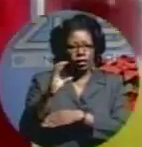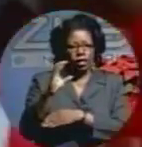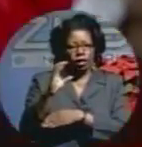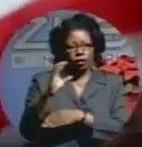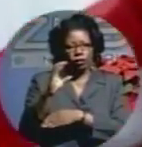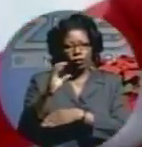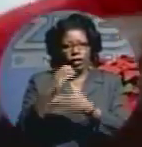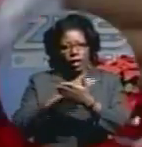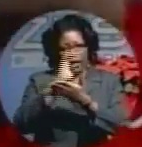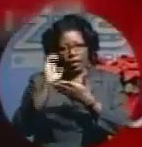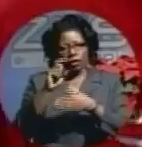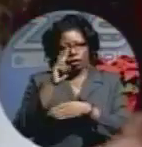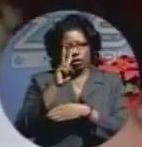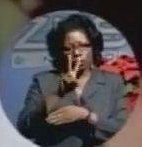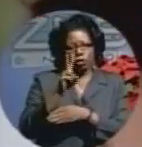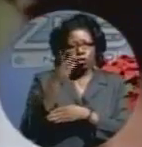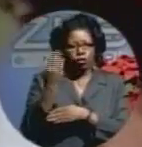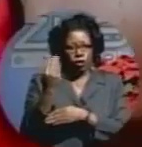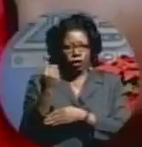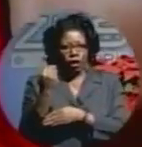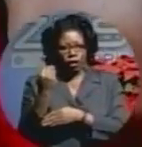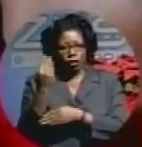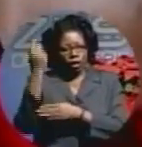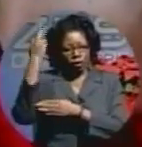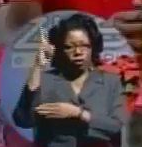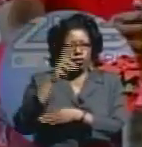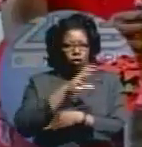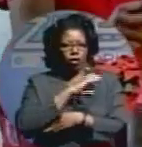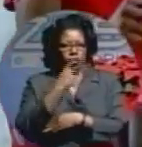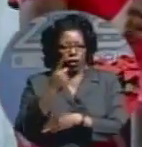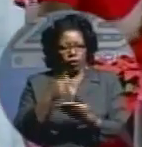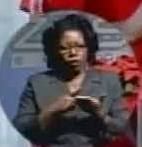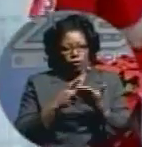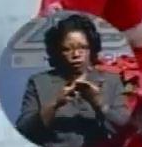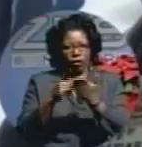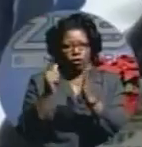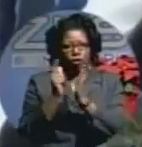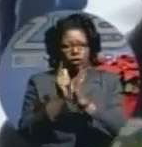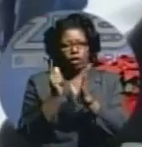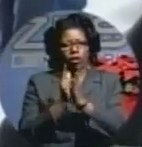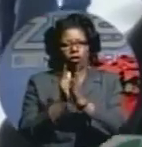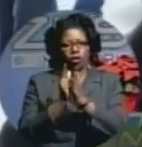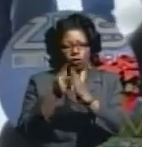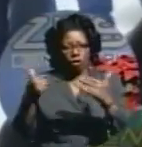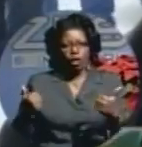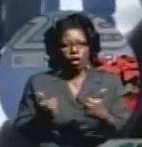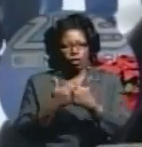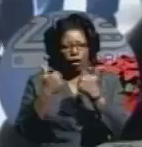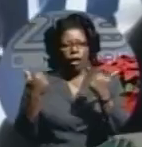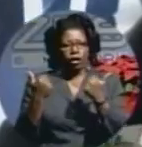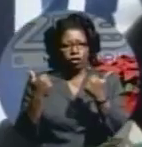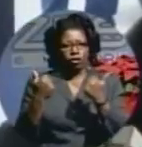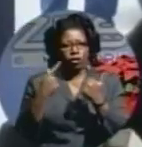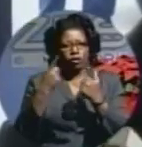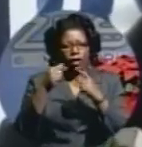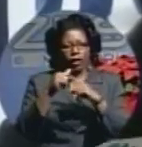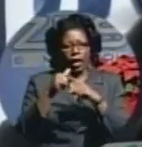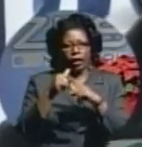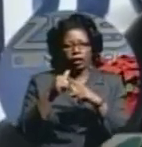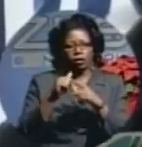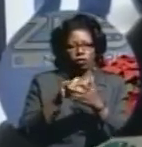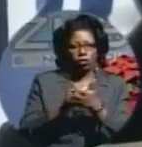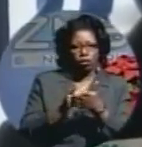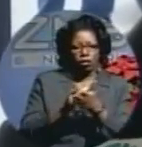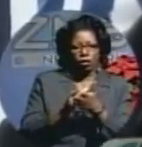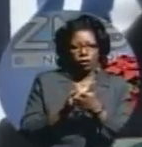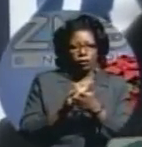ends in 2014, Mr. Christie said this could present a legal challenge. It would mean that liberalization would not